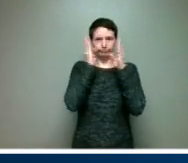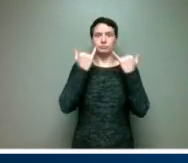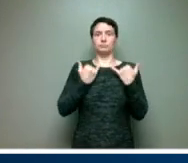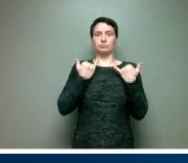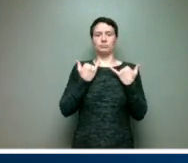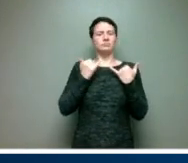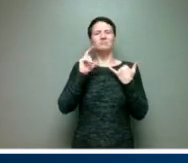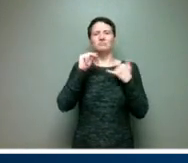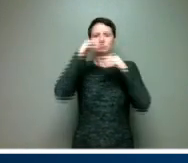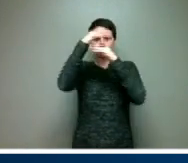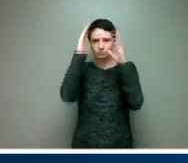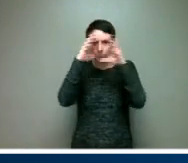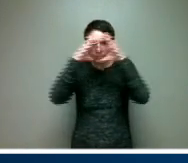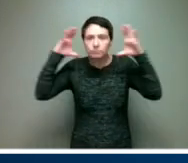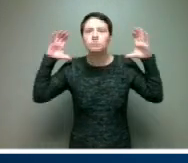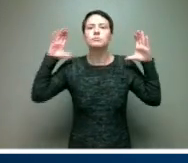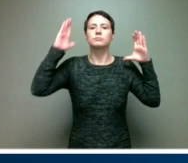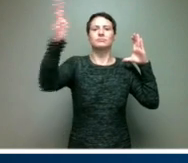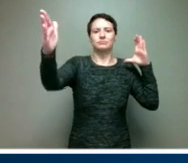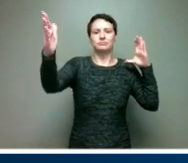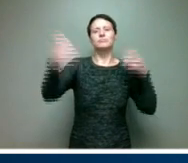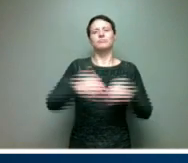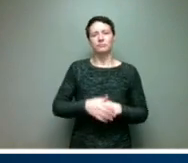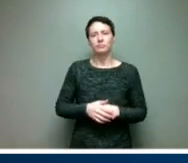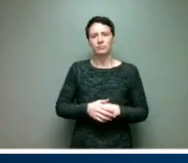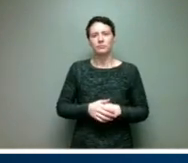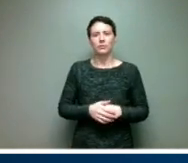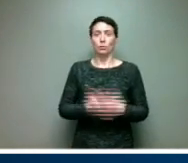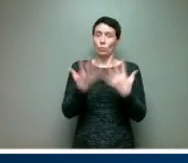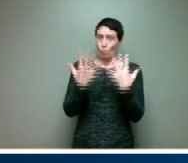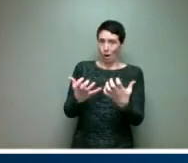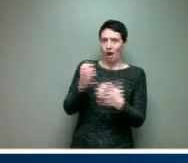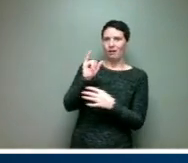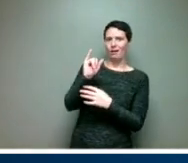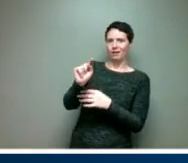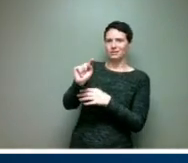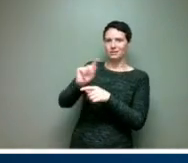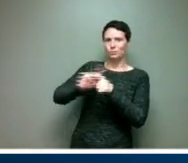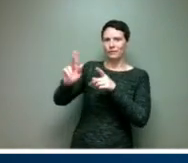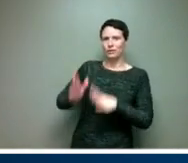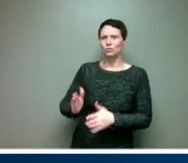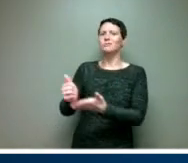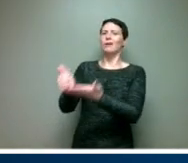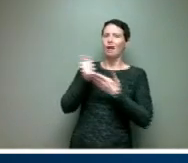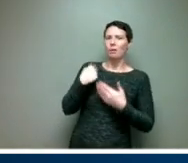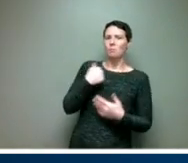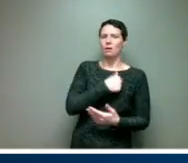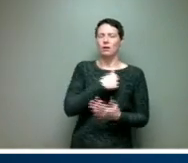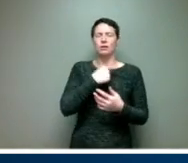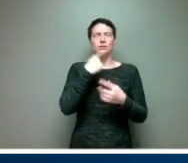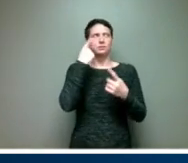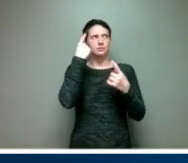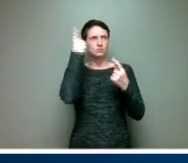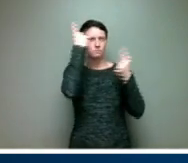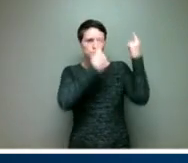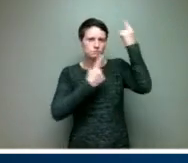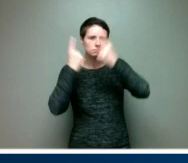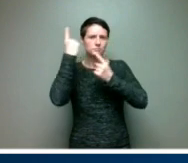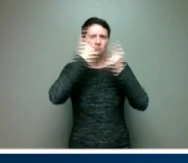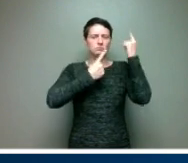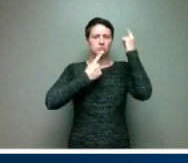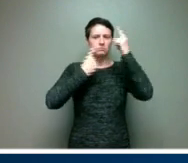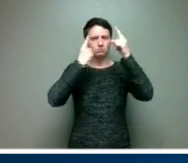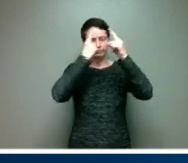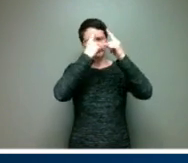want people to brainstorm and help us think outside the box with our education professionals of what that will